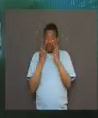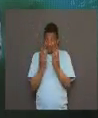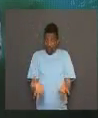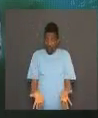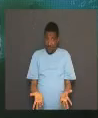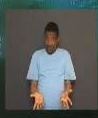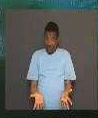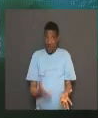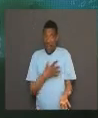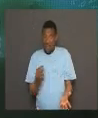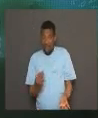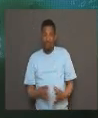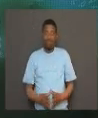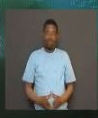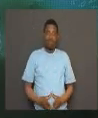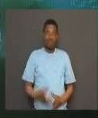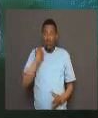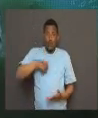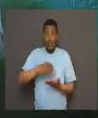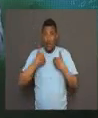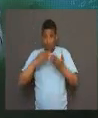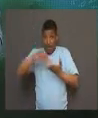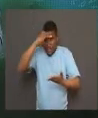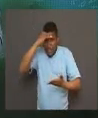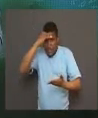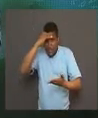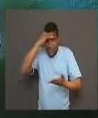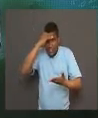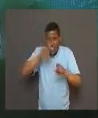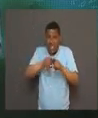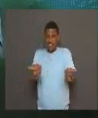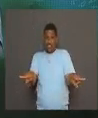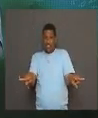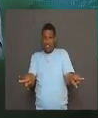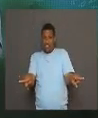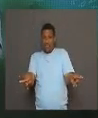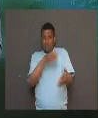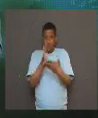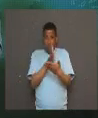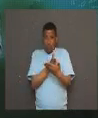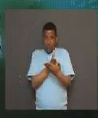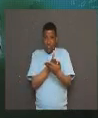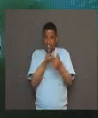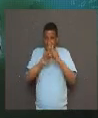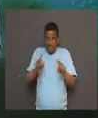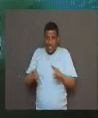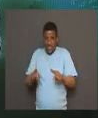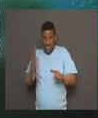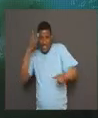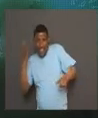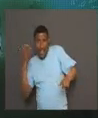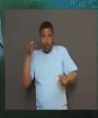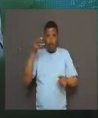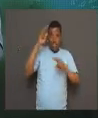world. And we have learned the distinction between different kinds